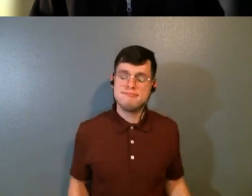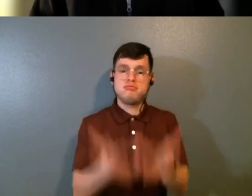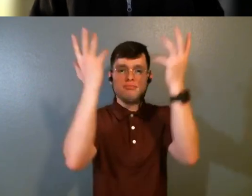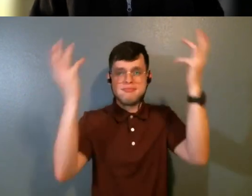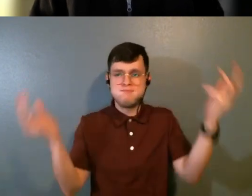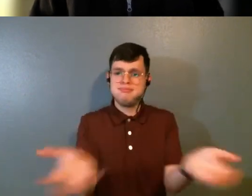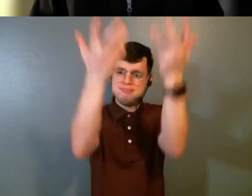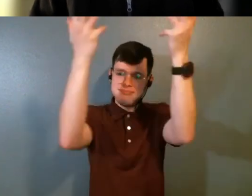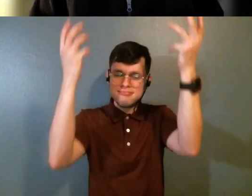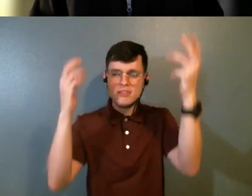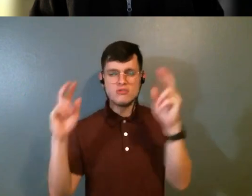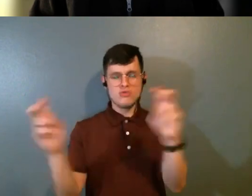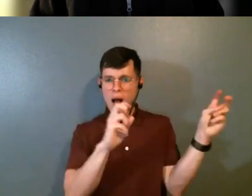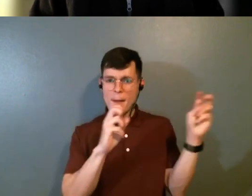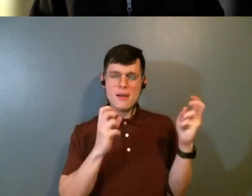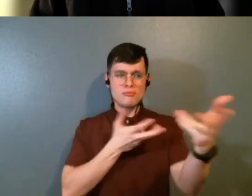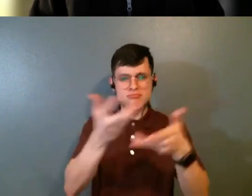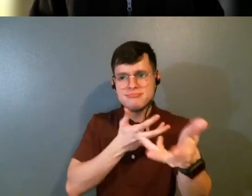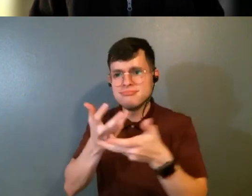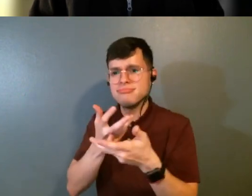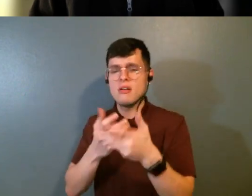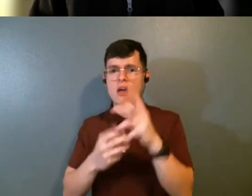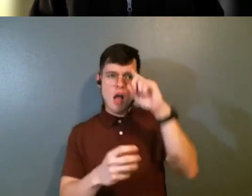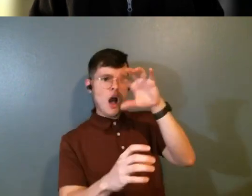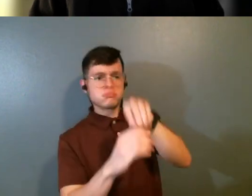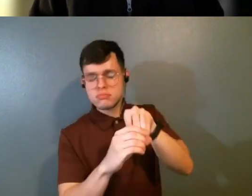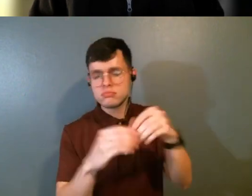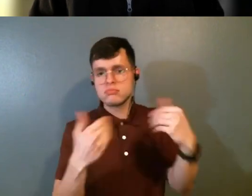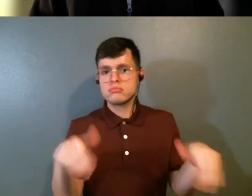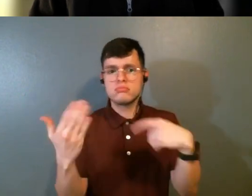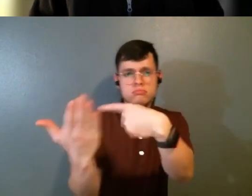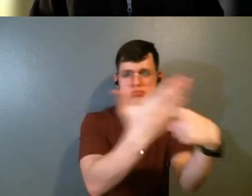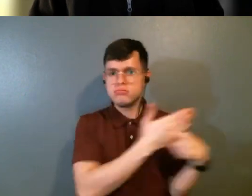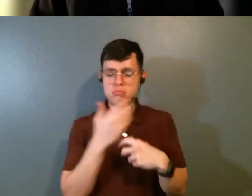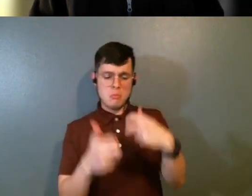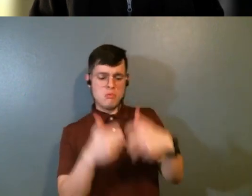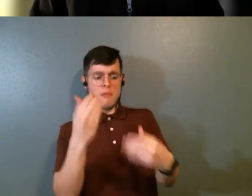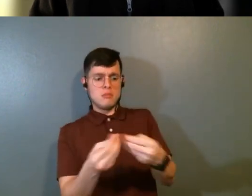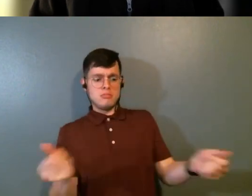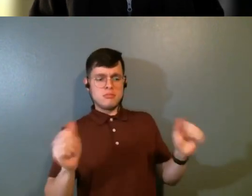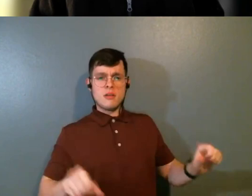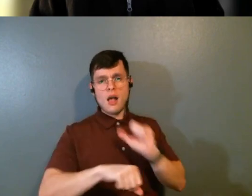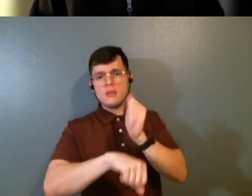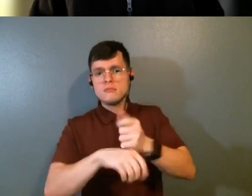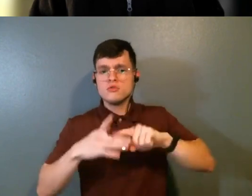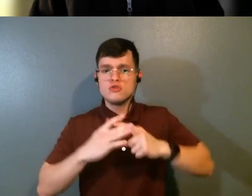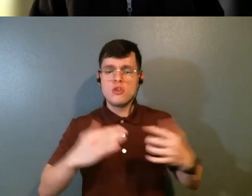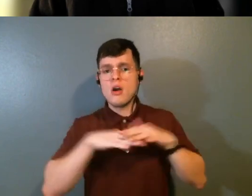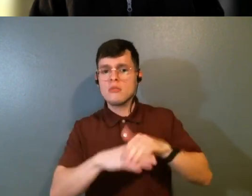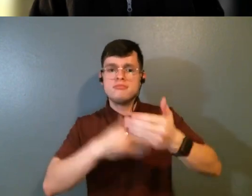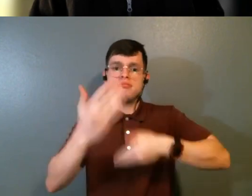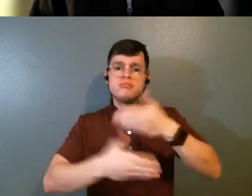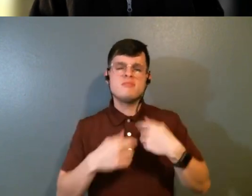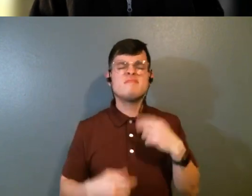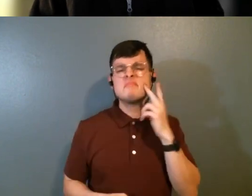connect the people that we meet to solutions that can be implemented. So let me see, I'm gonna